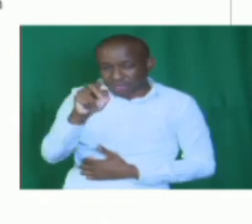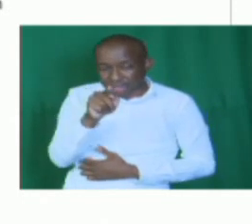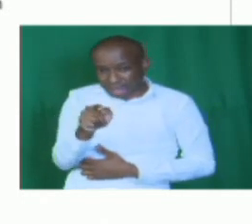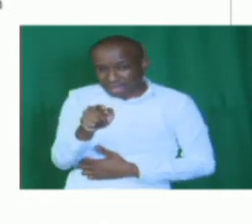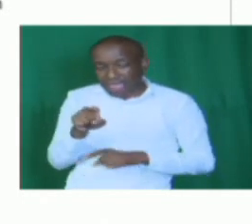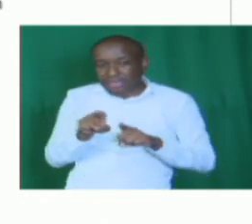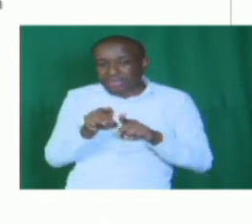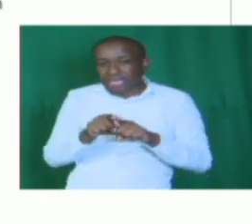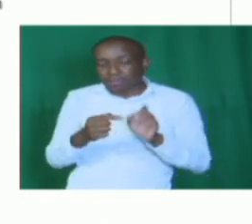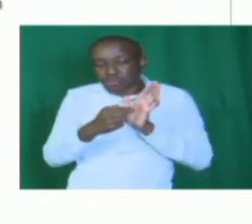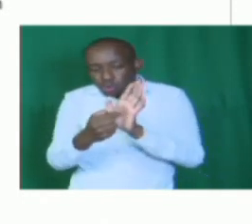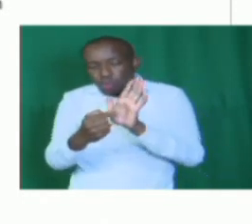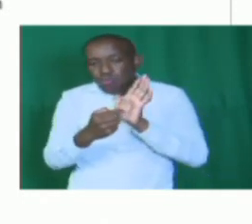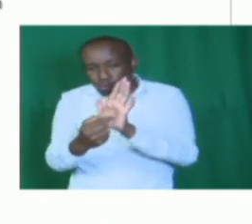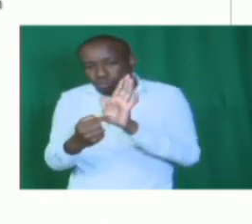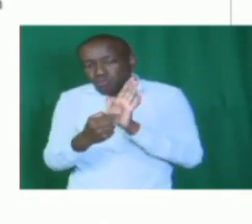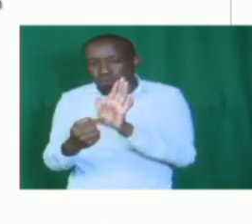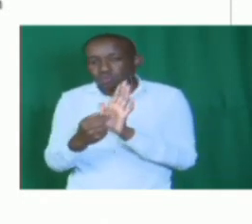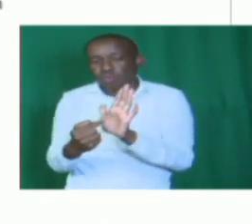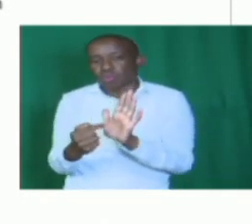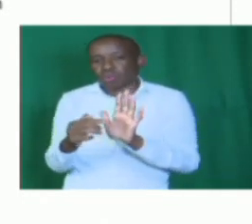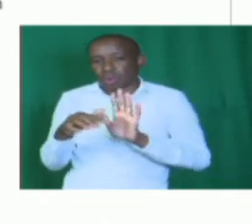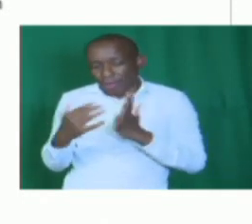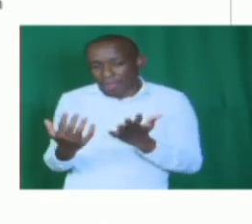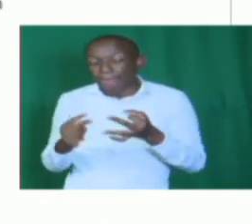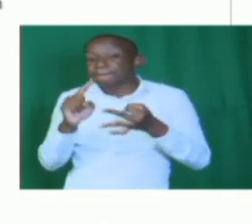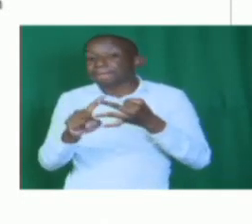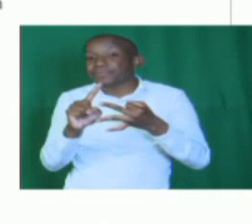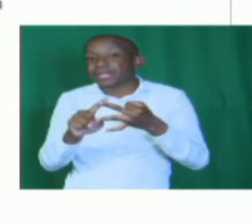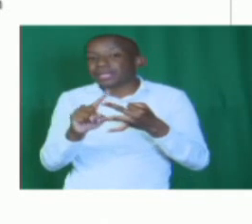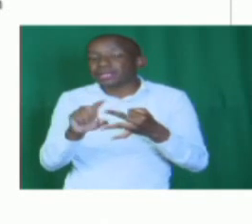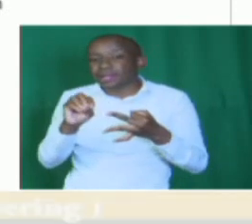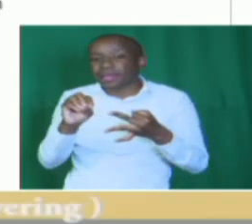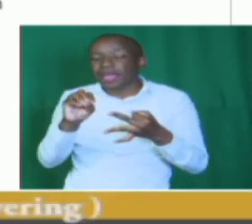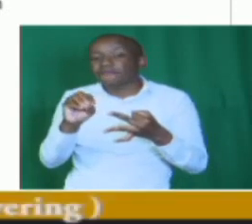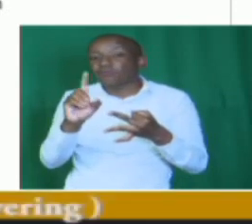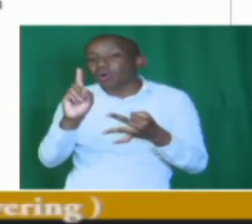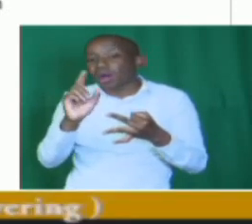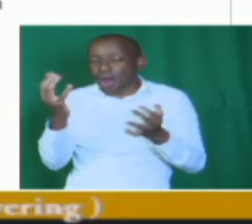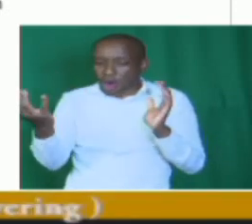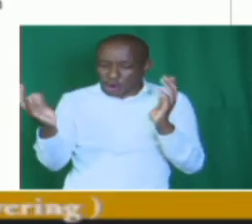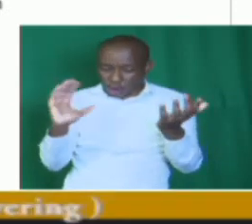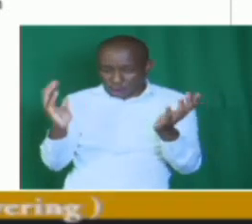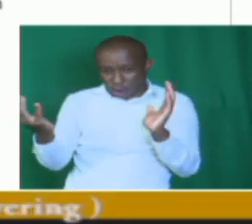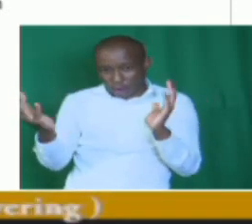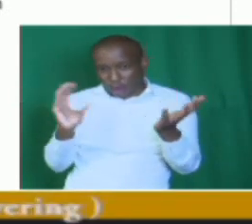state questions. And we also have number 3, comparison and